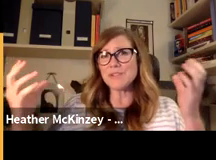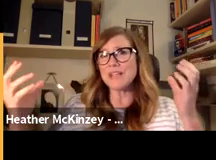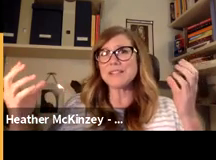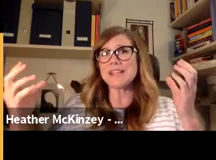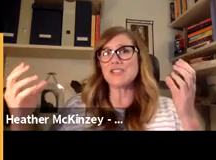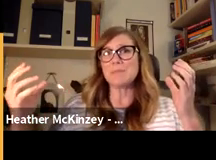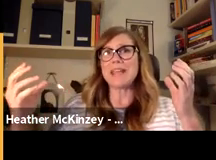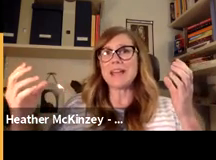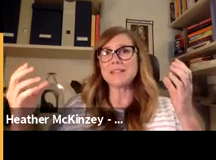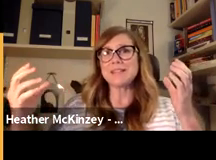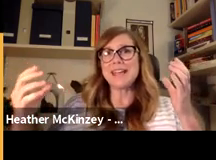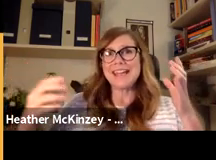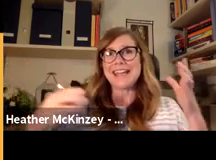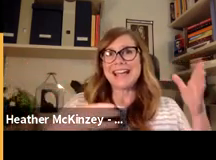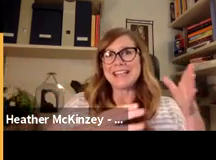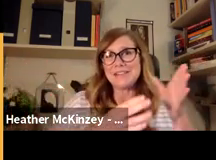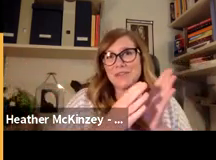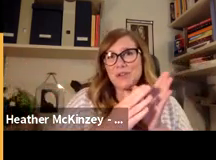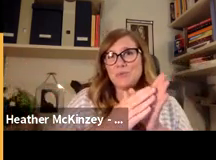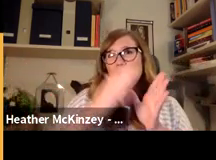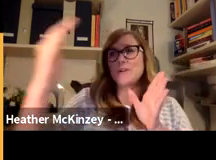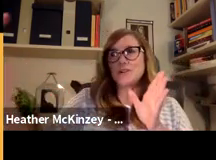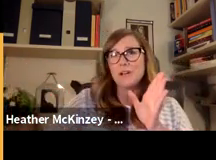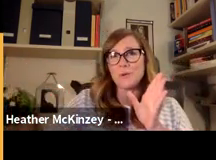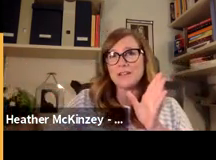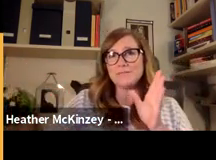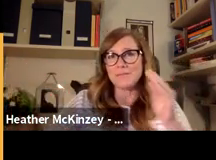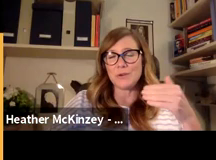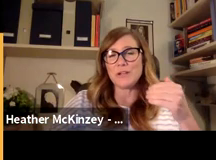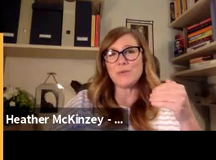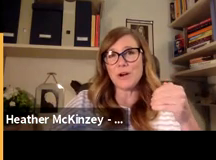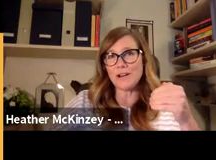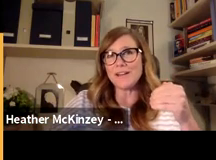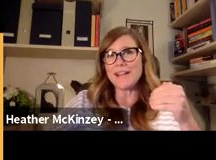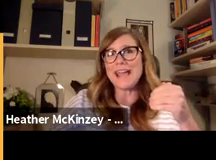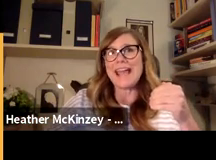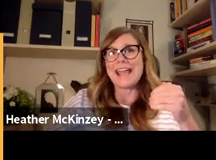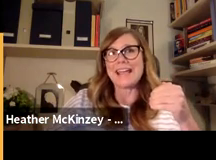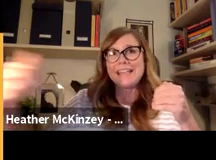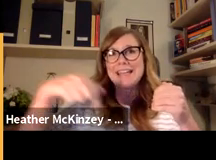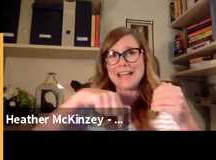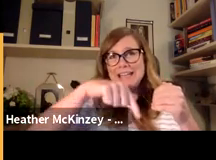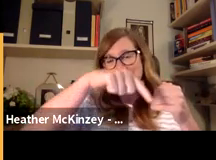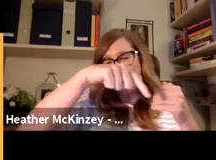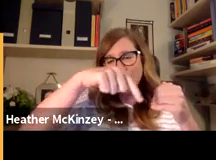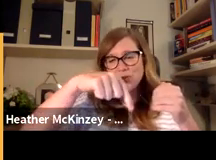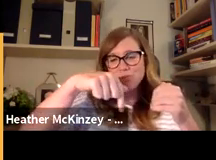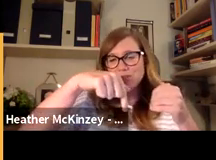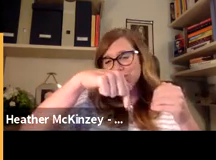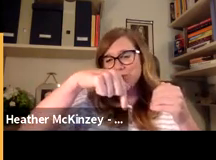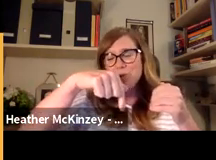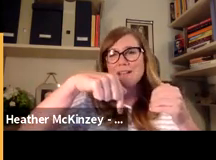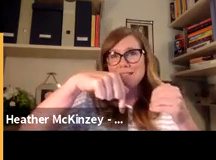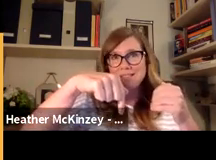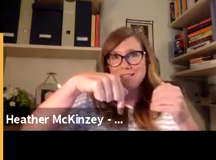Some people say it's like a GPS. It kind of, you know where you're going, you know where you are, and it kind of, all